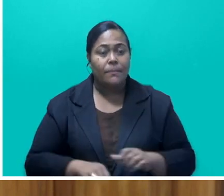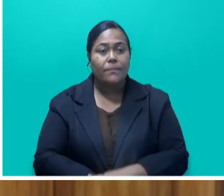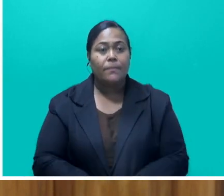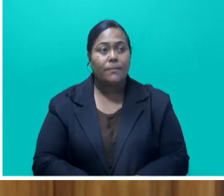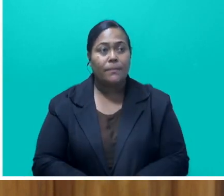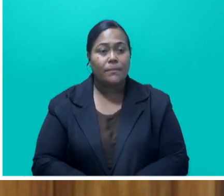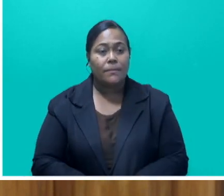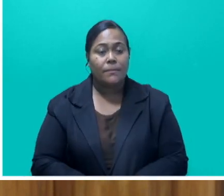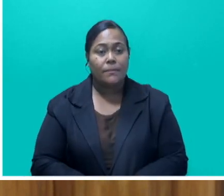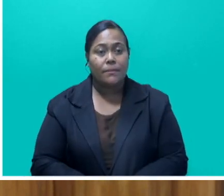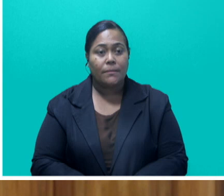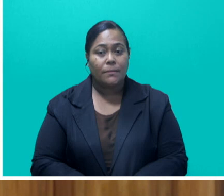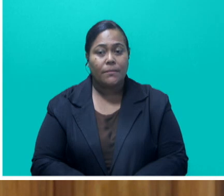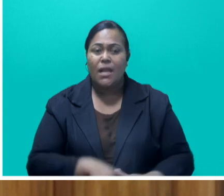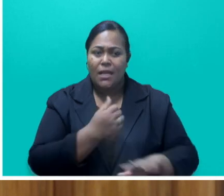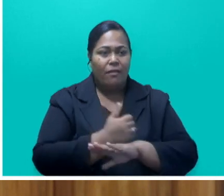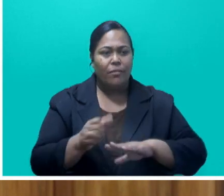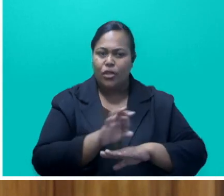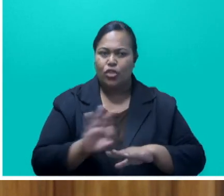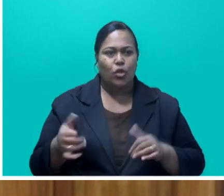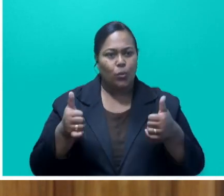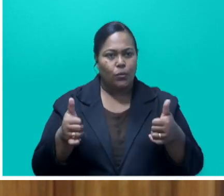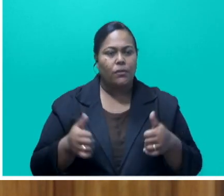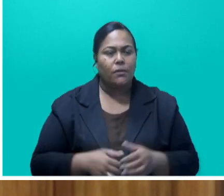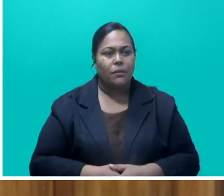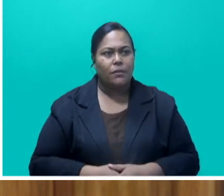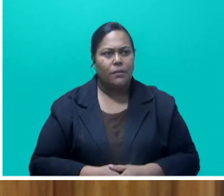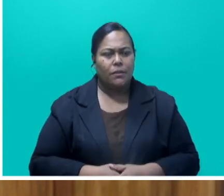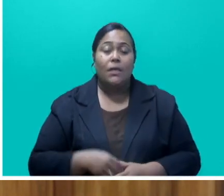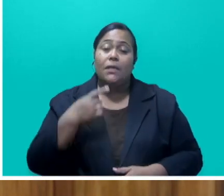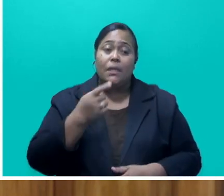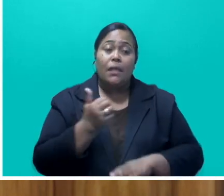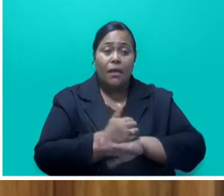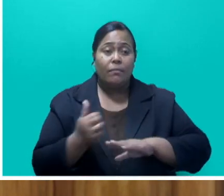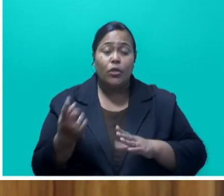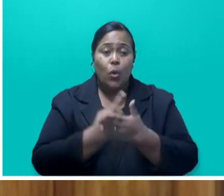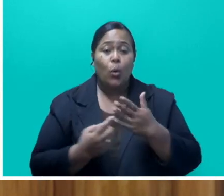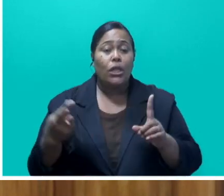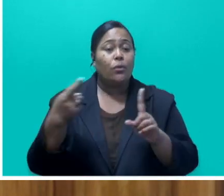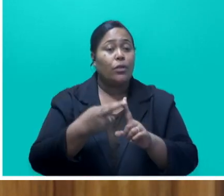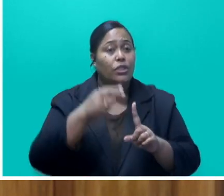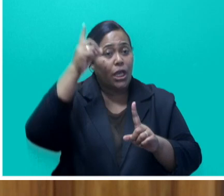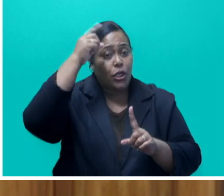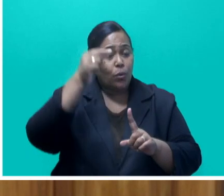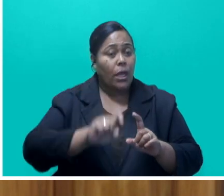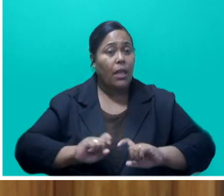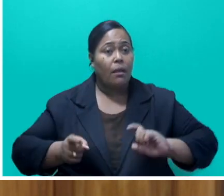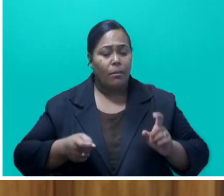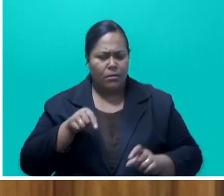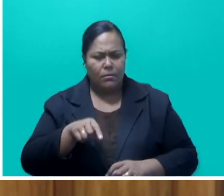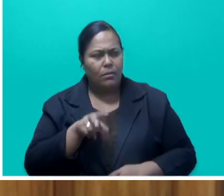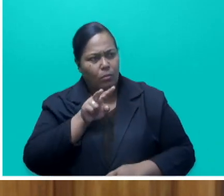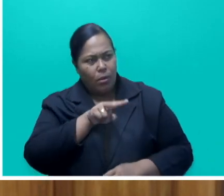not serving them any purpose. They said decisions from then government would only reach the Tauke neighbors as they watched from the